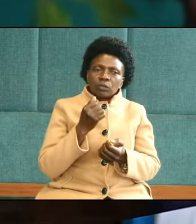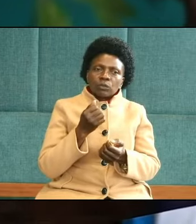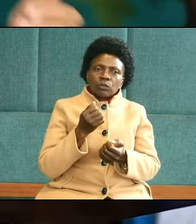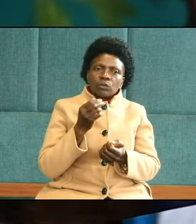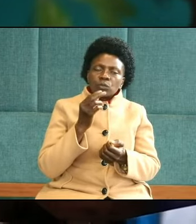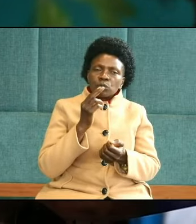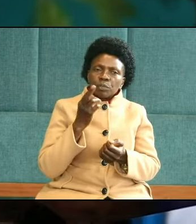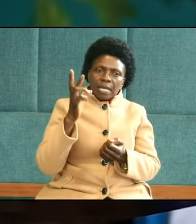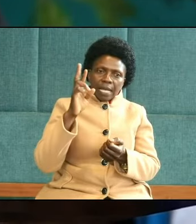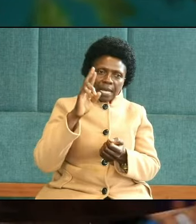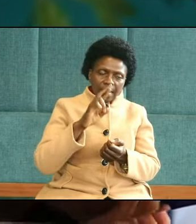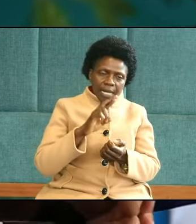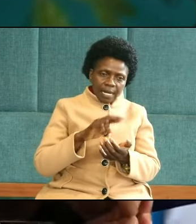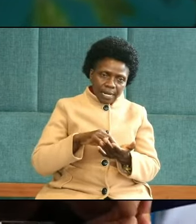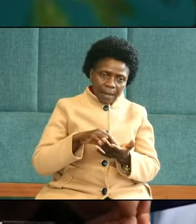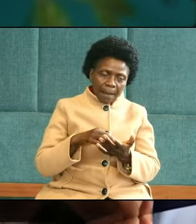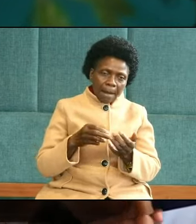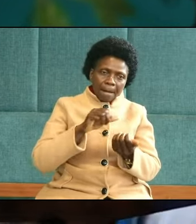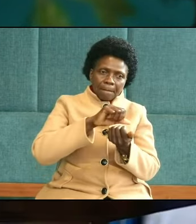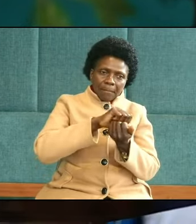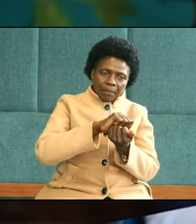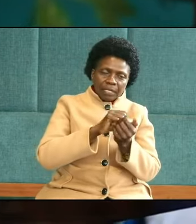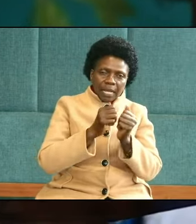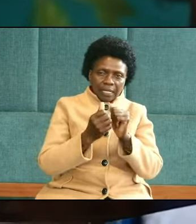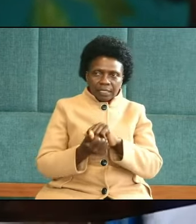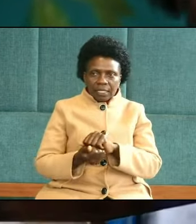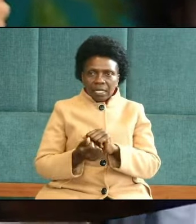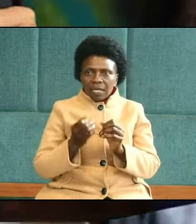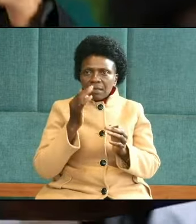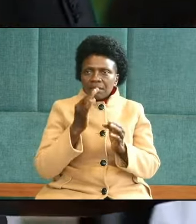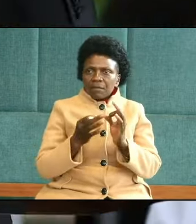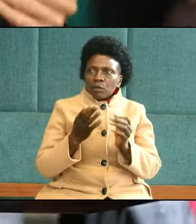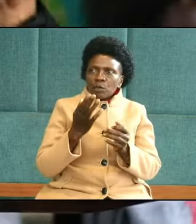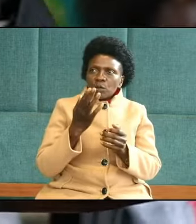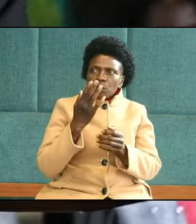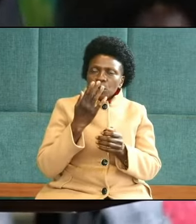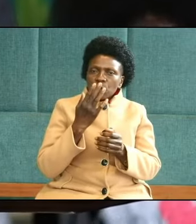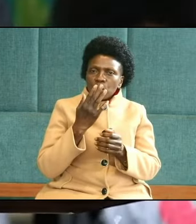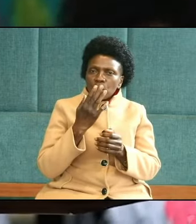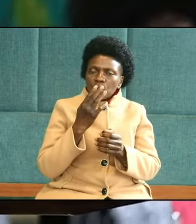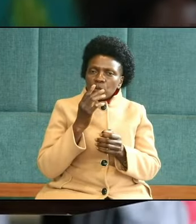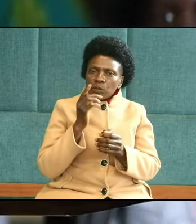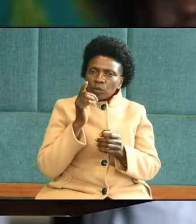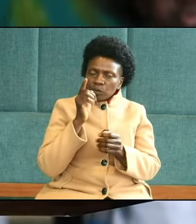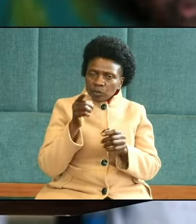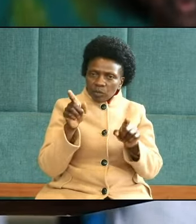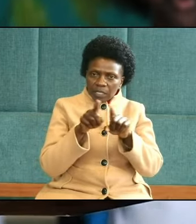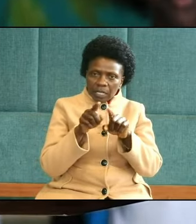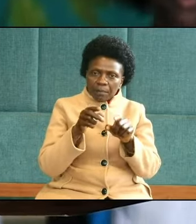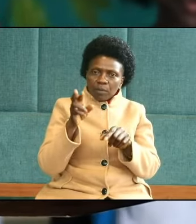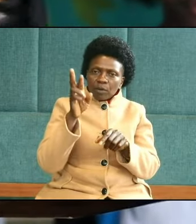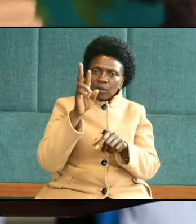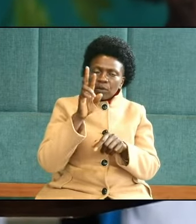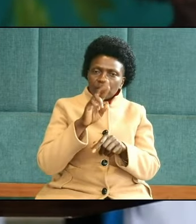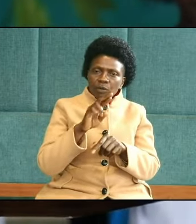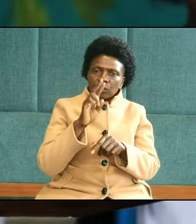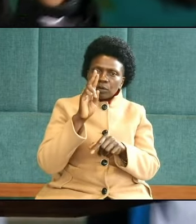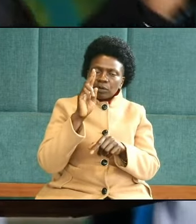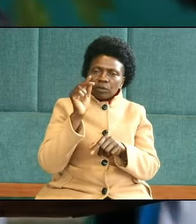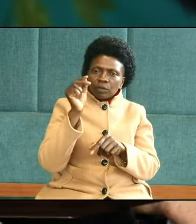rebaptized, this is your opportunity this coming Sabbath. If you, like Ruth, have never made a public commitment, you want